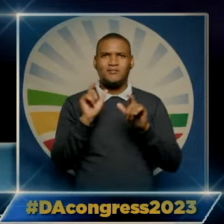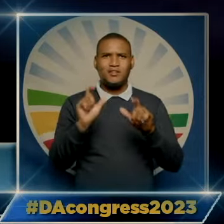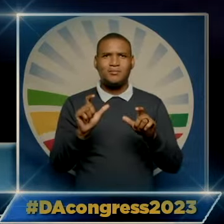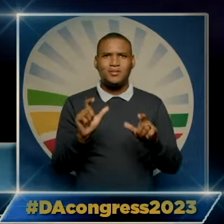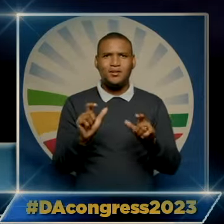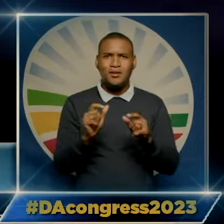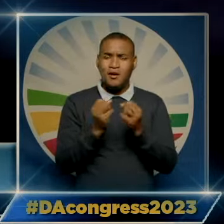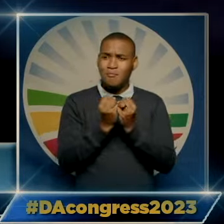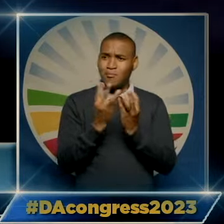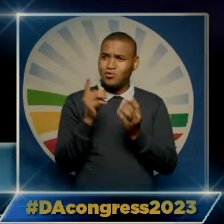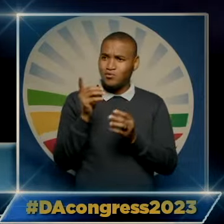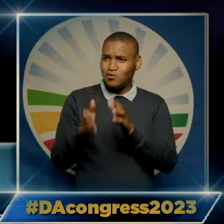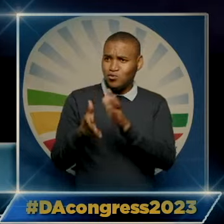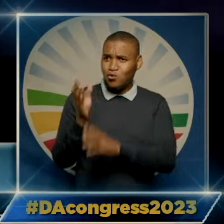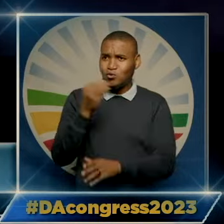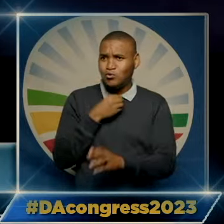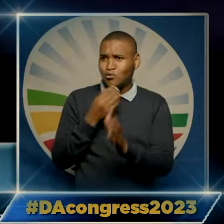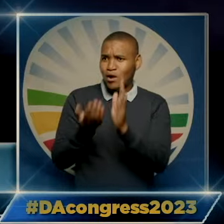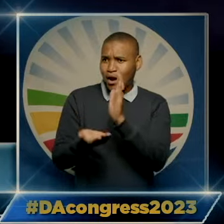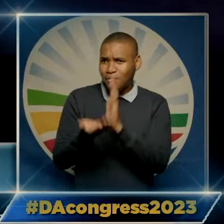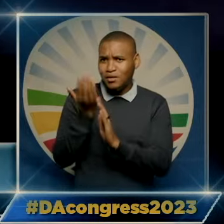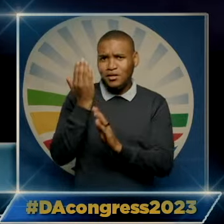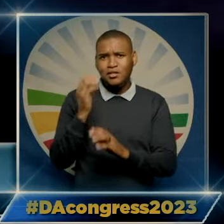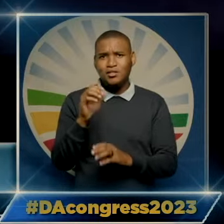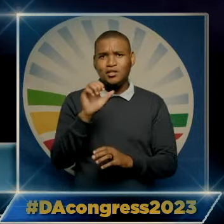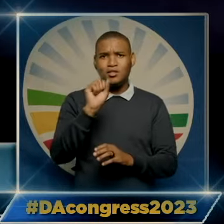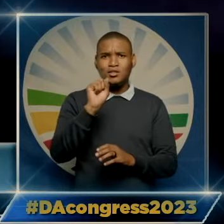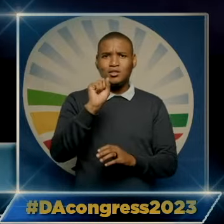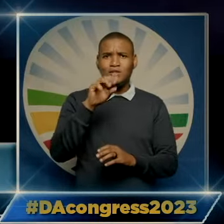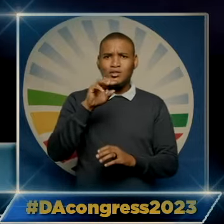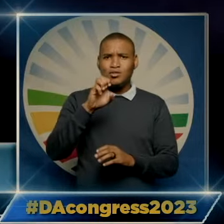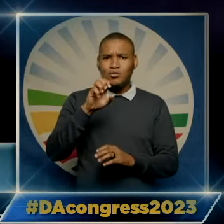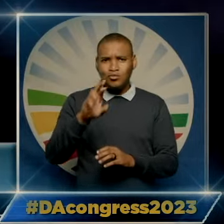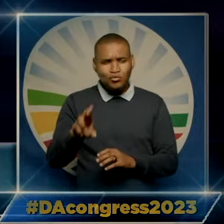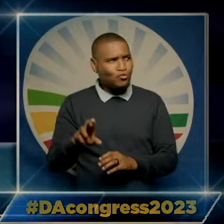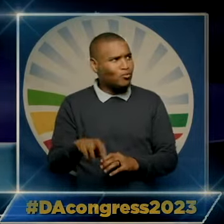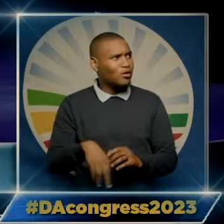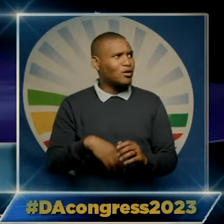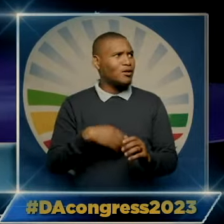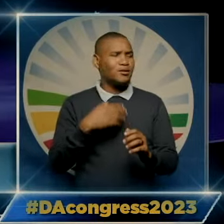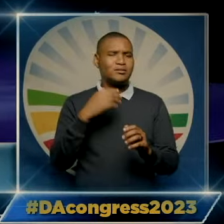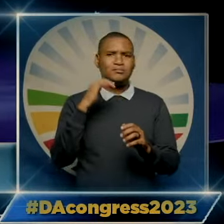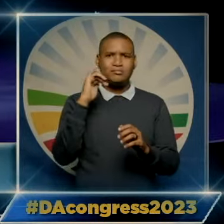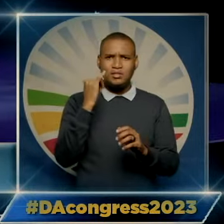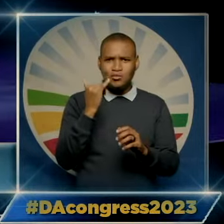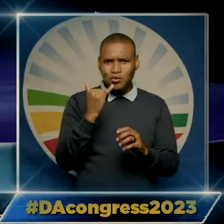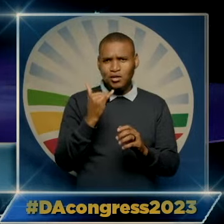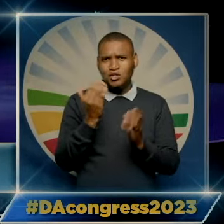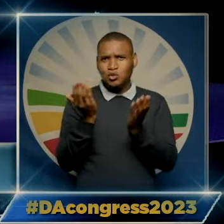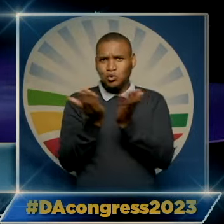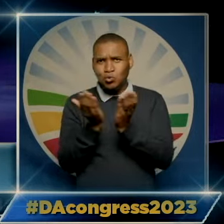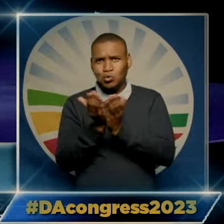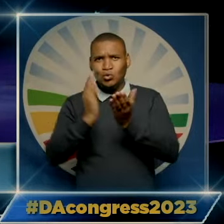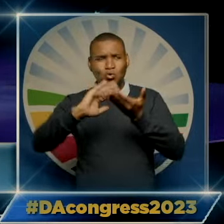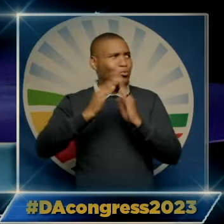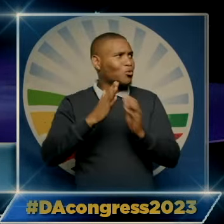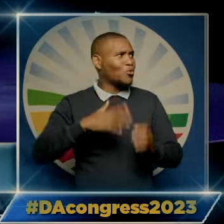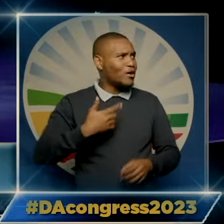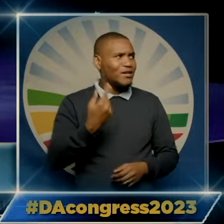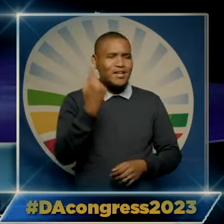Most of this will go towards upgrading the sewer networks of Cape Town's poorest communities, because we want every